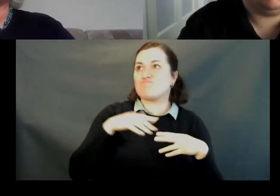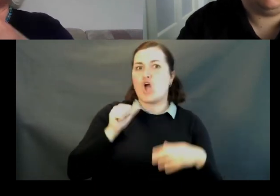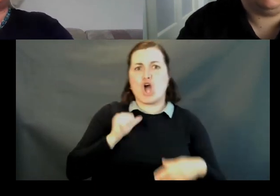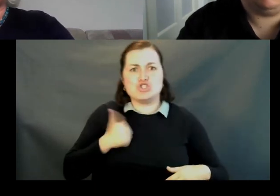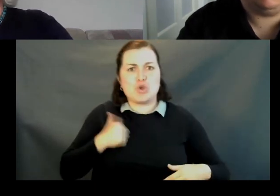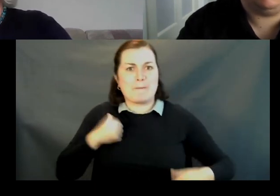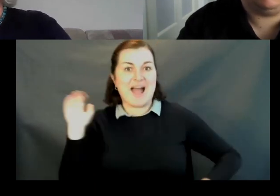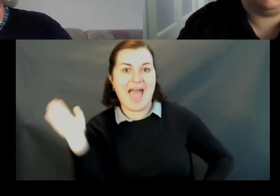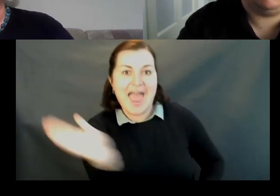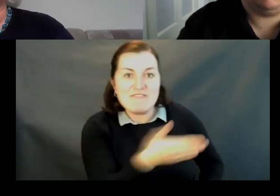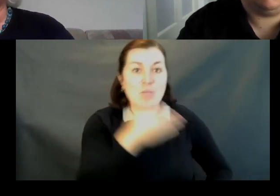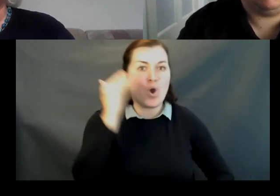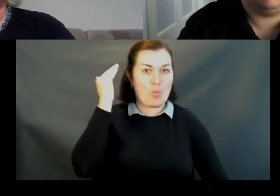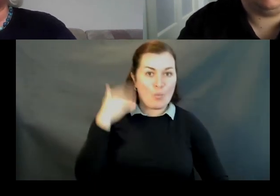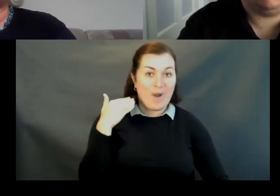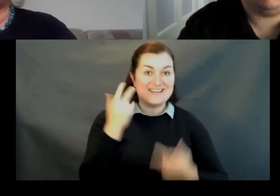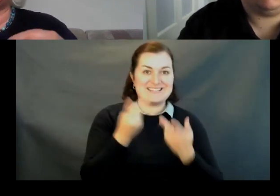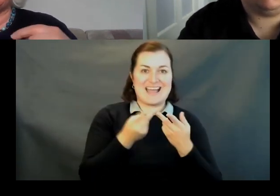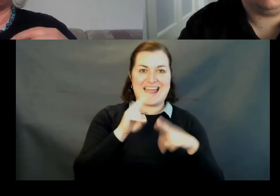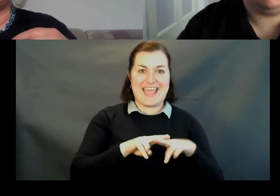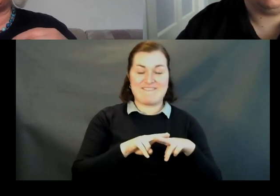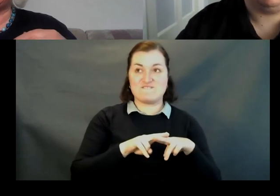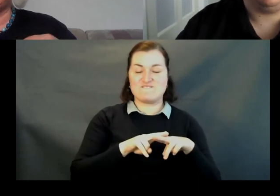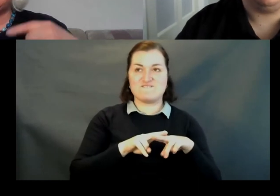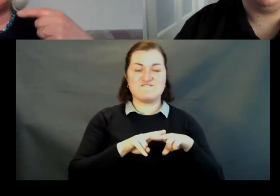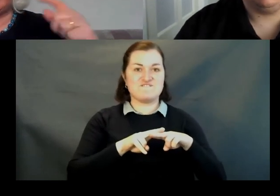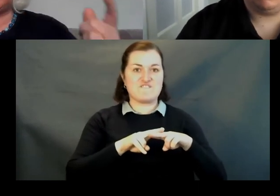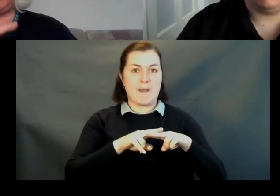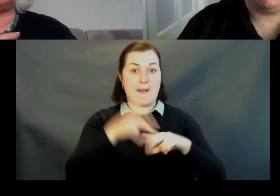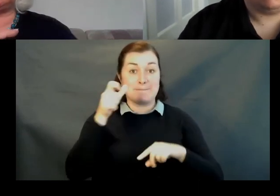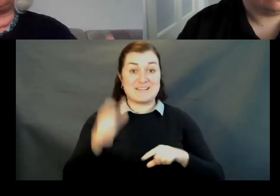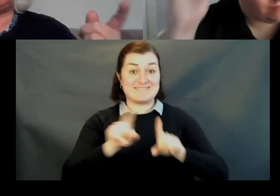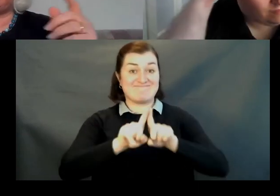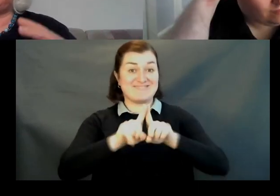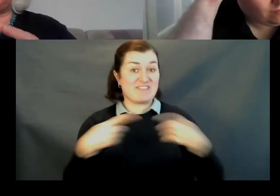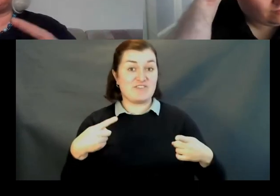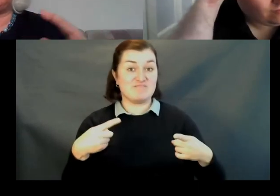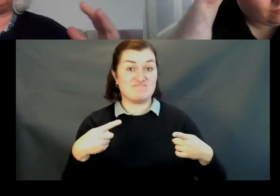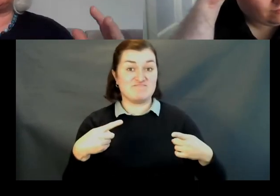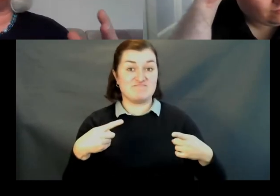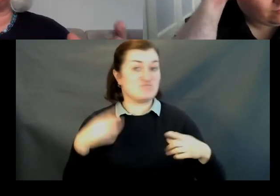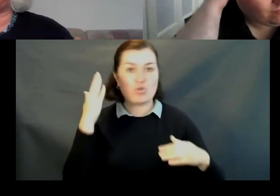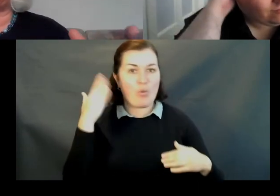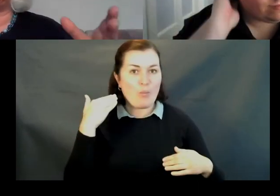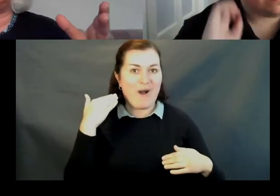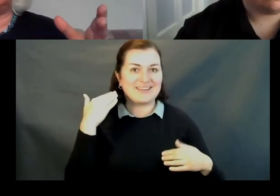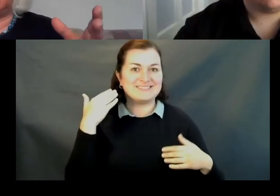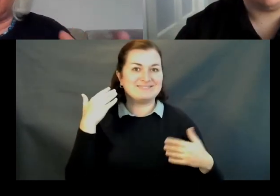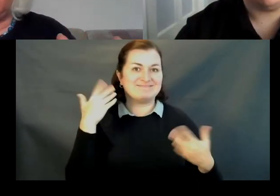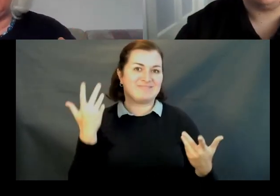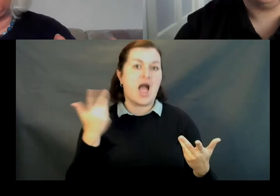as somebody who was outside the norm. And we're trying to switch that so that everybody is